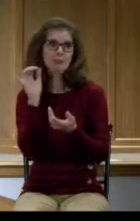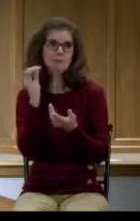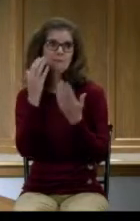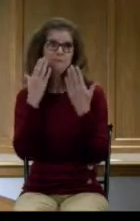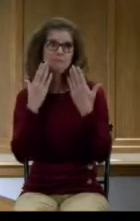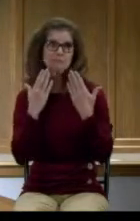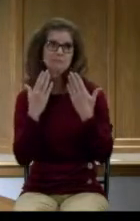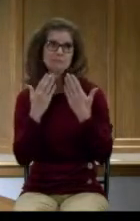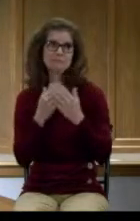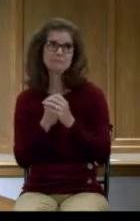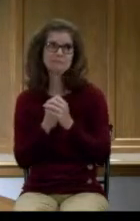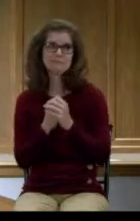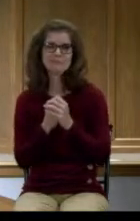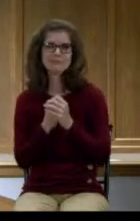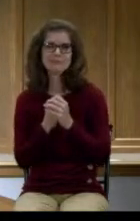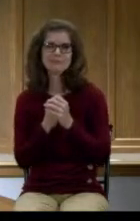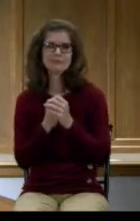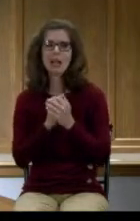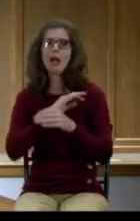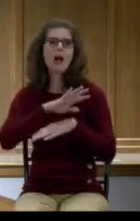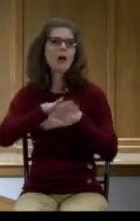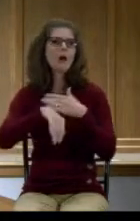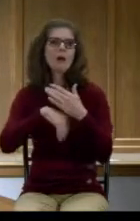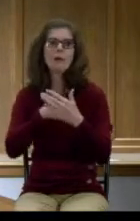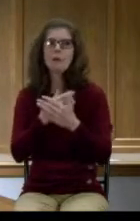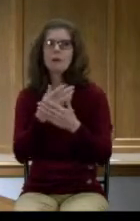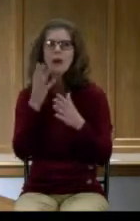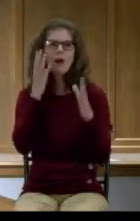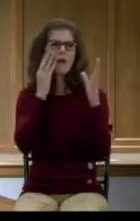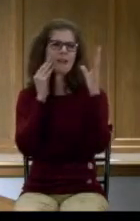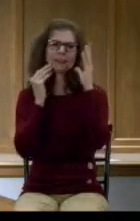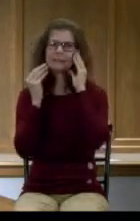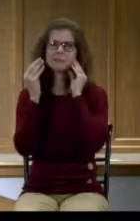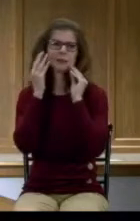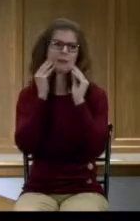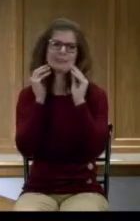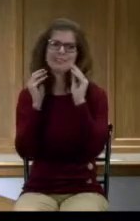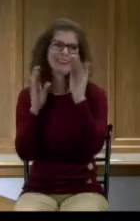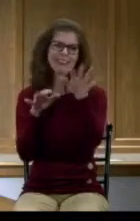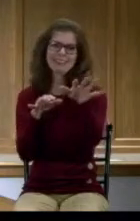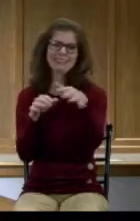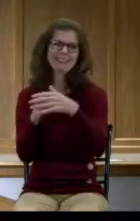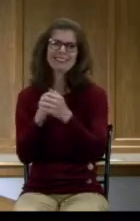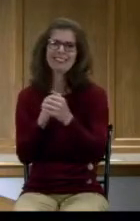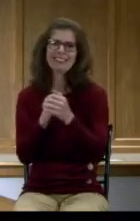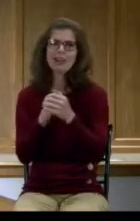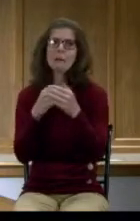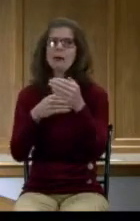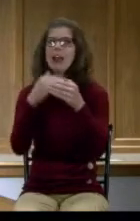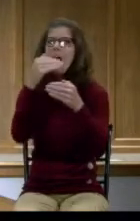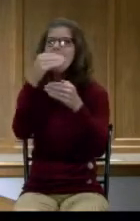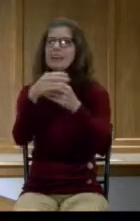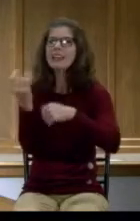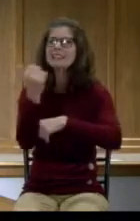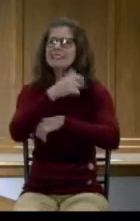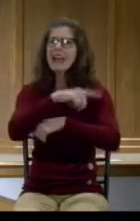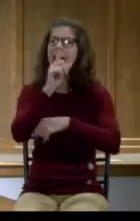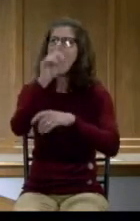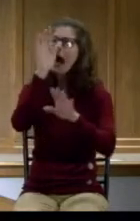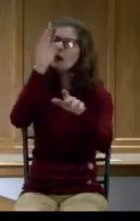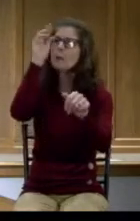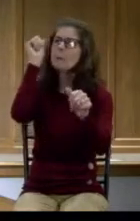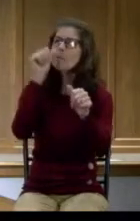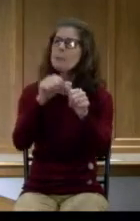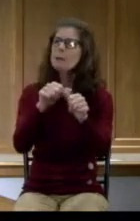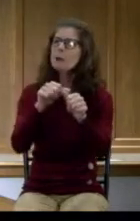But we all dealt with this, and we were all sad on that day. But on October 27th, I distinctly remember that the